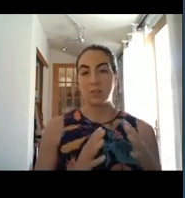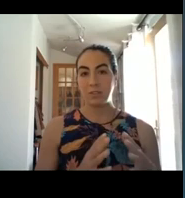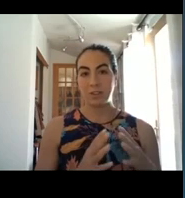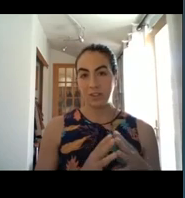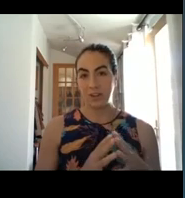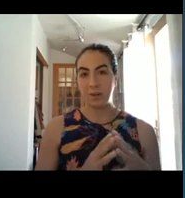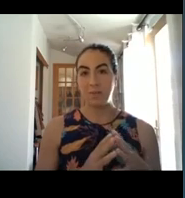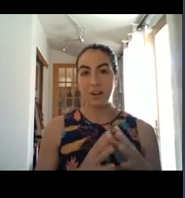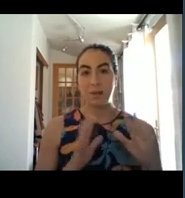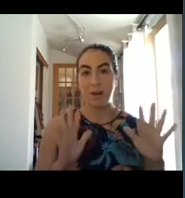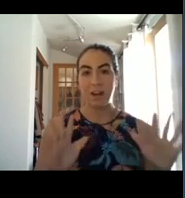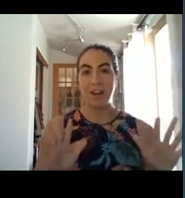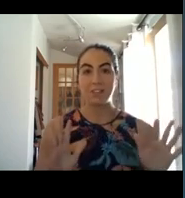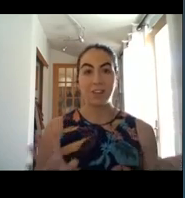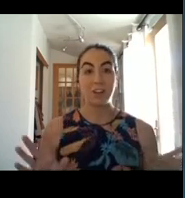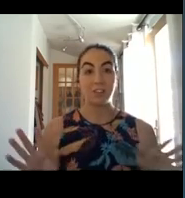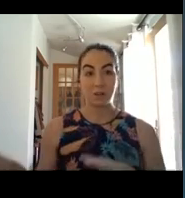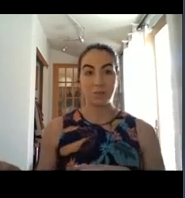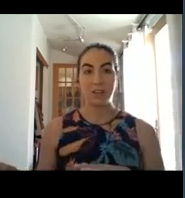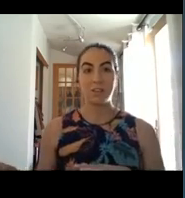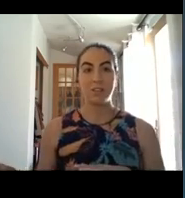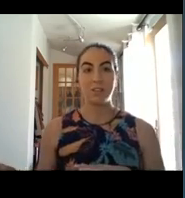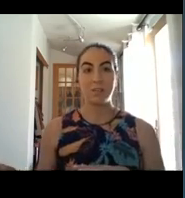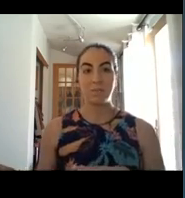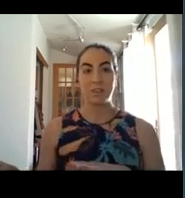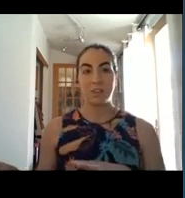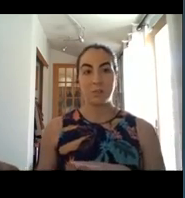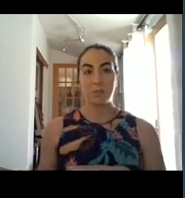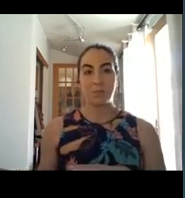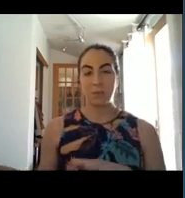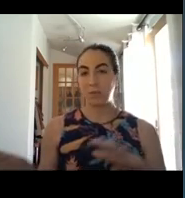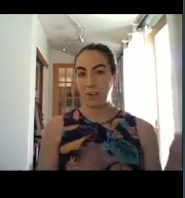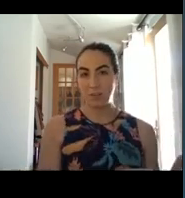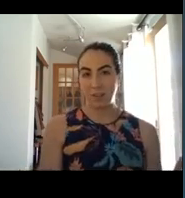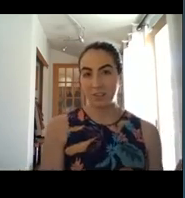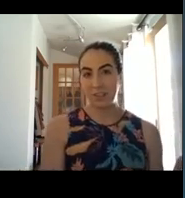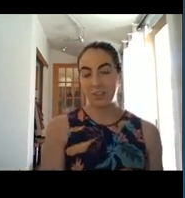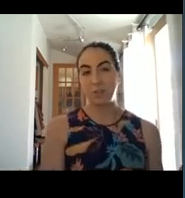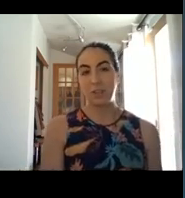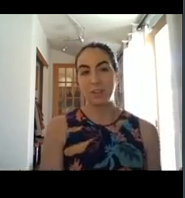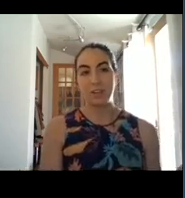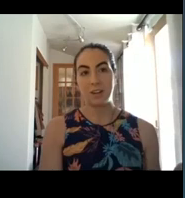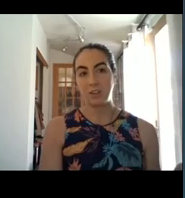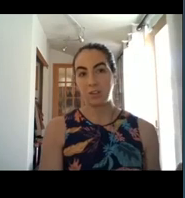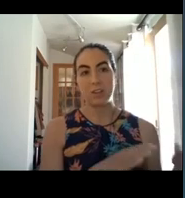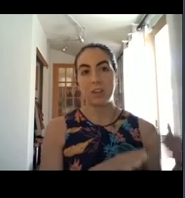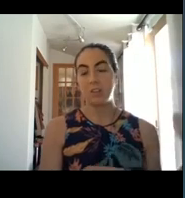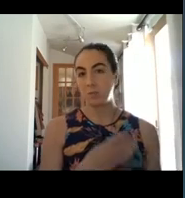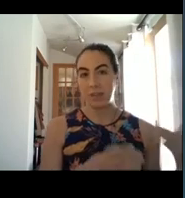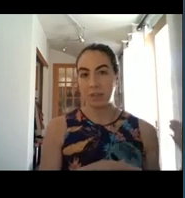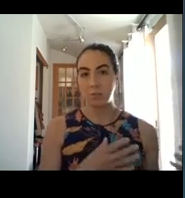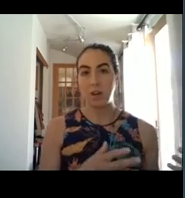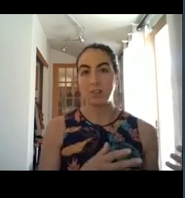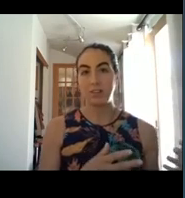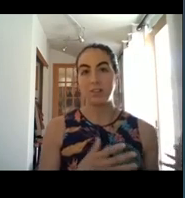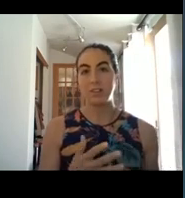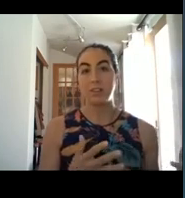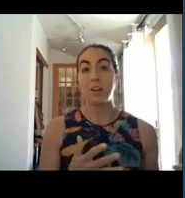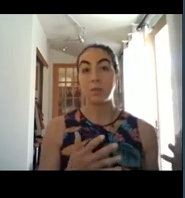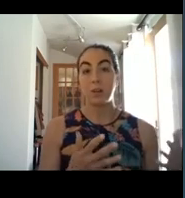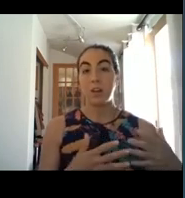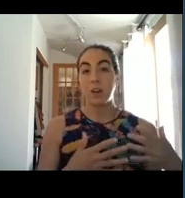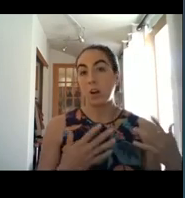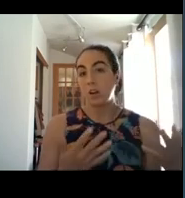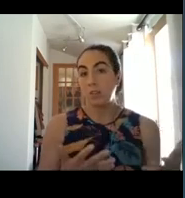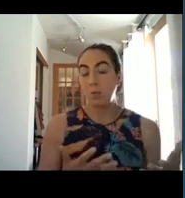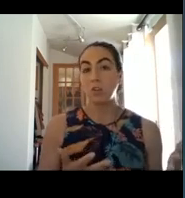there was never a time that my hands touched something. And before I touched something else, I didn't use hand sanitizer. And I think just making those policies,